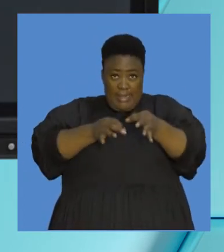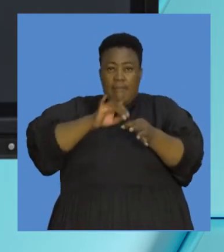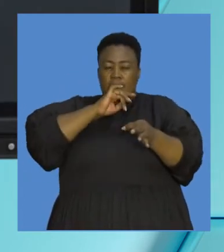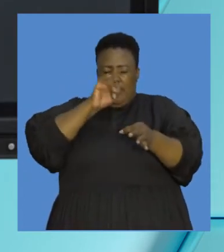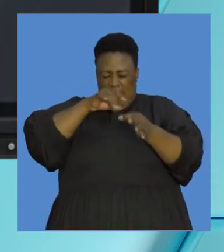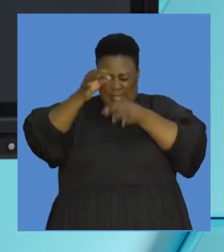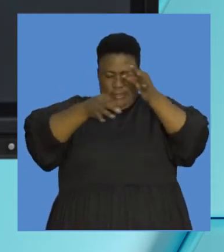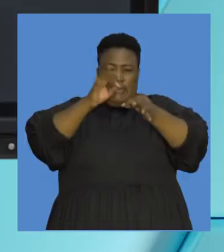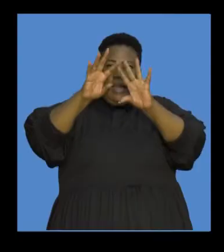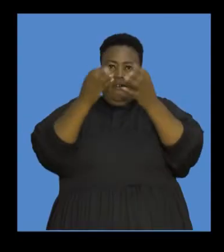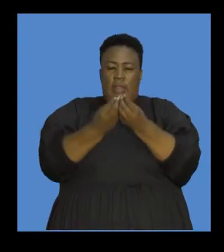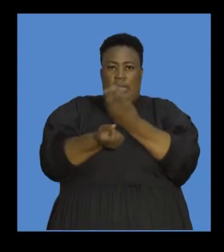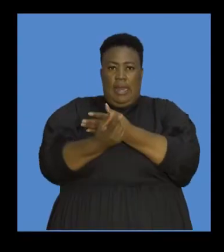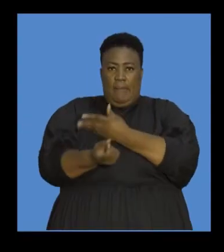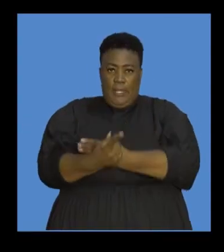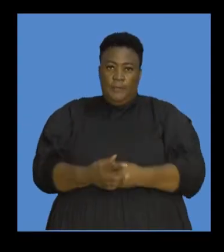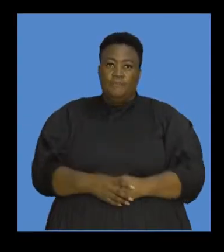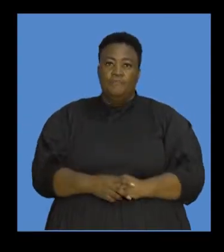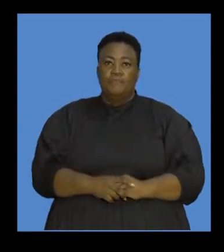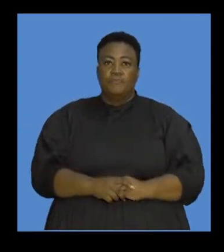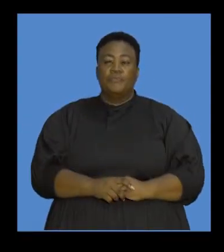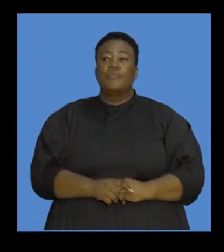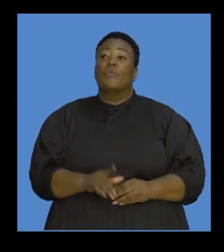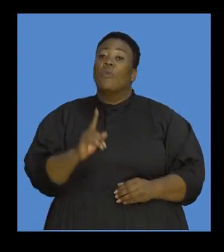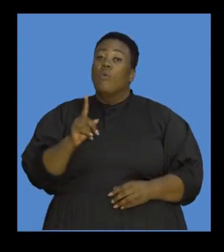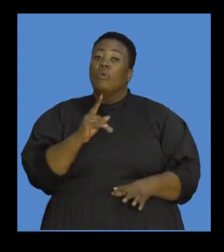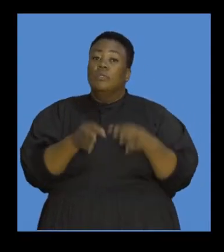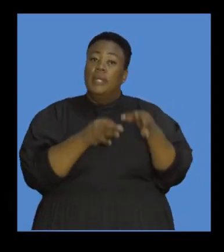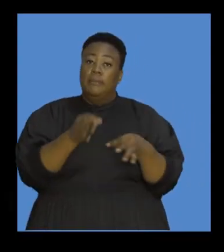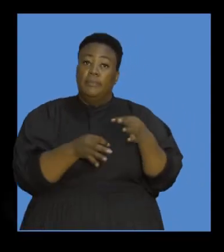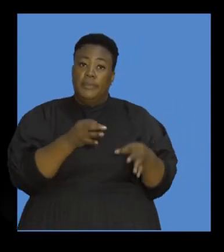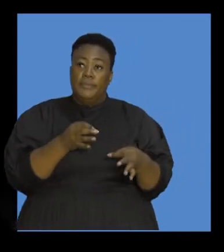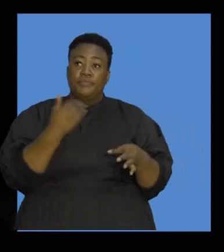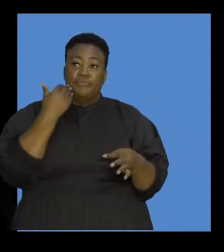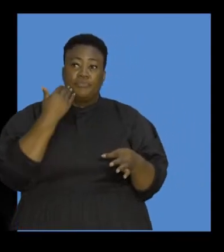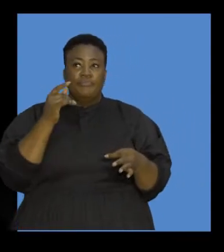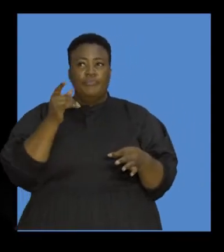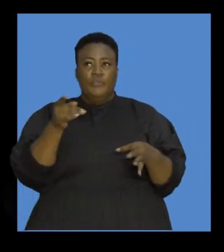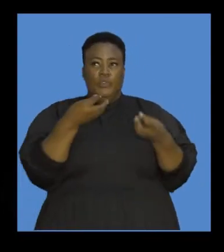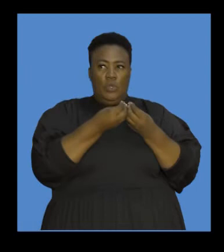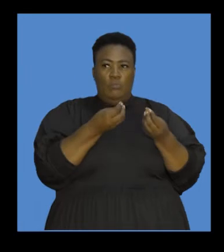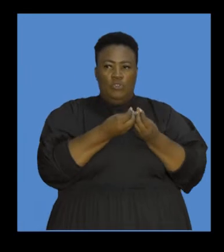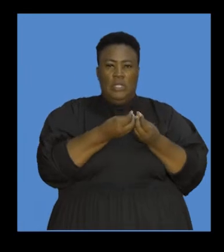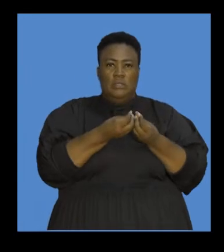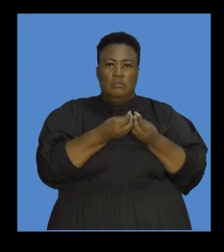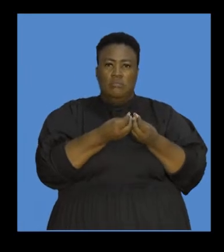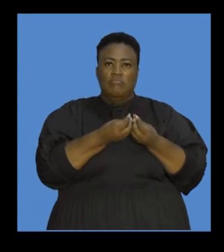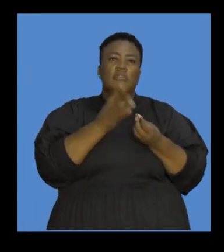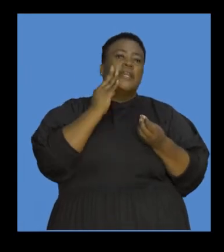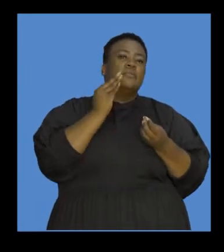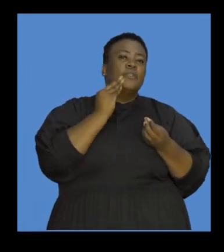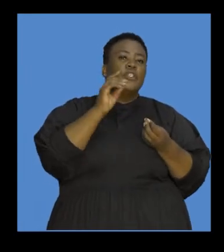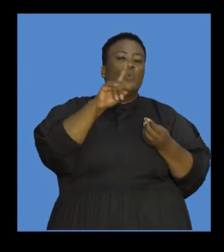describe what's going on. Explain whether the following objects experience balanced